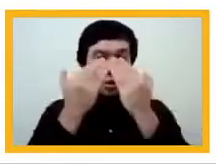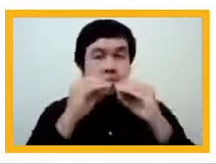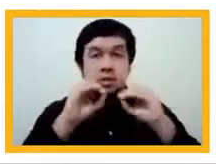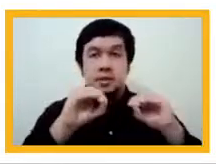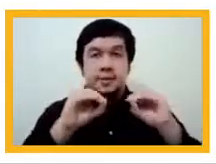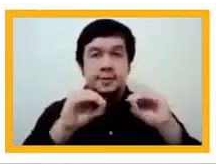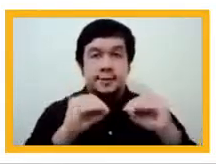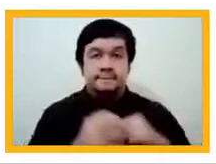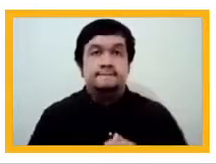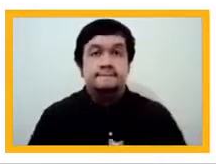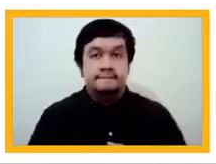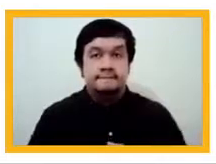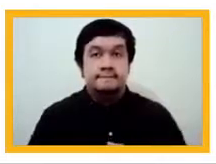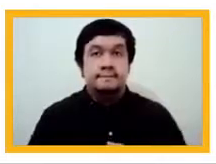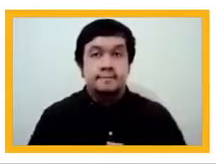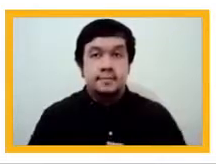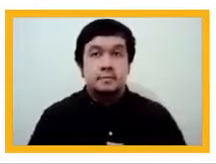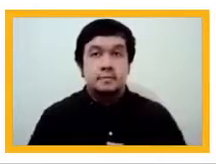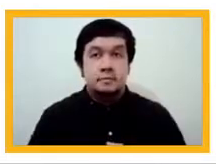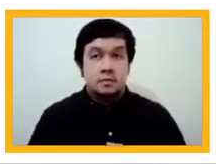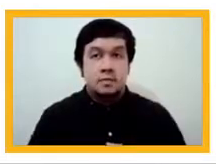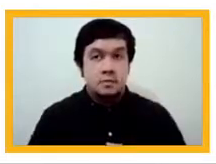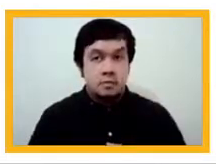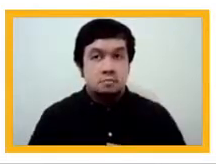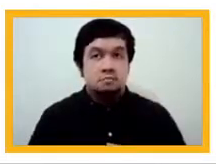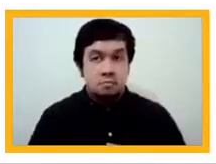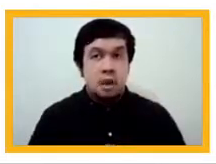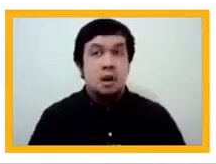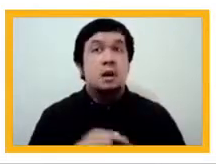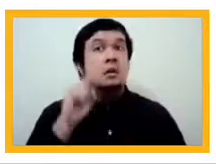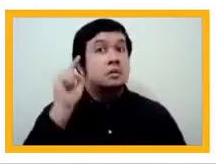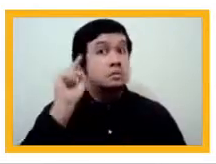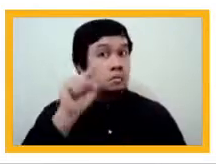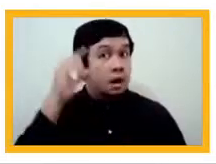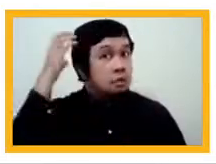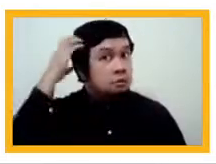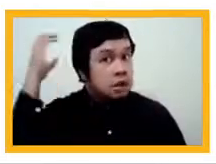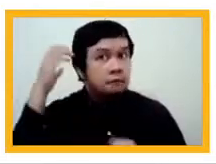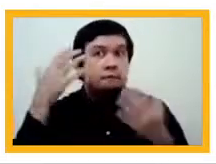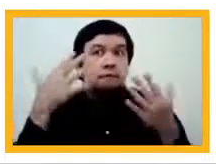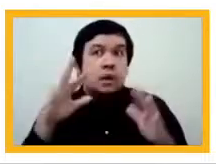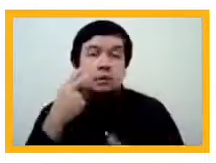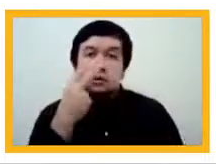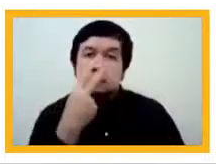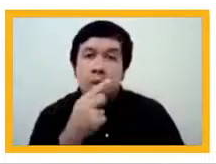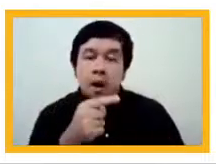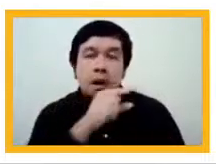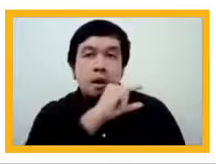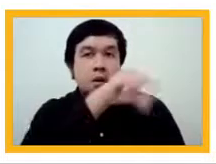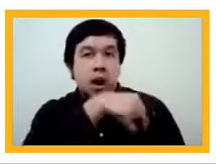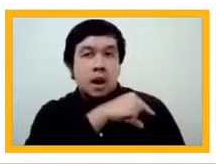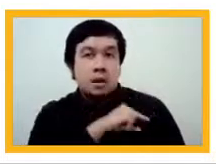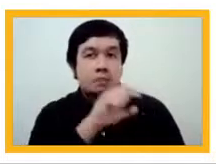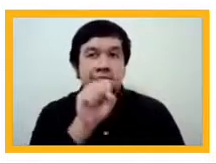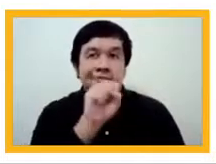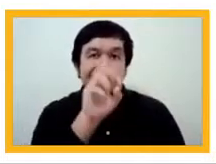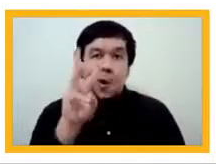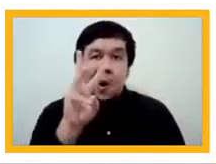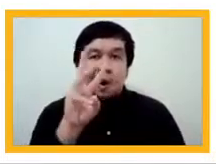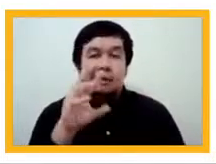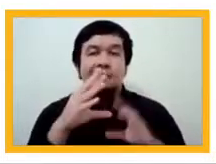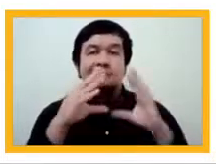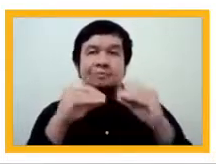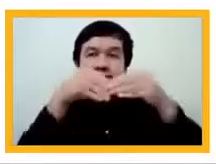raise the high quality software developer, but they want to increase the more all of the society